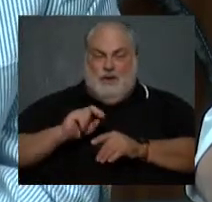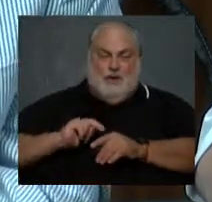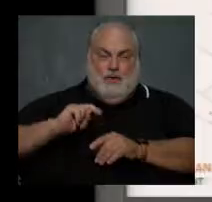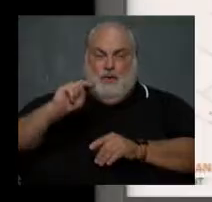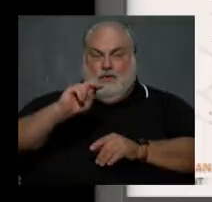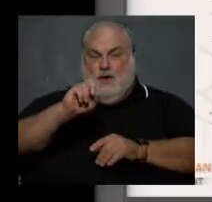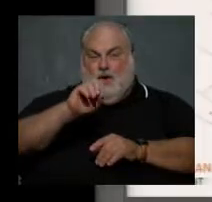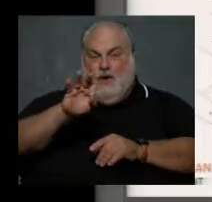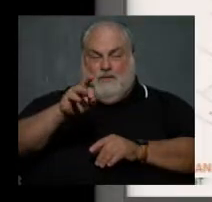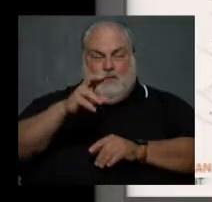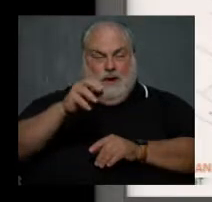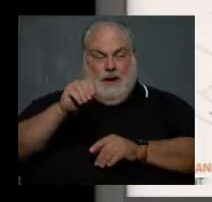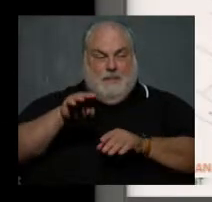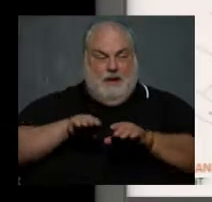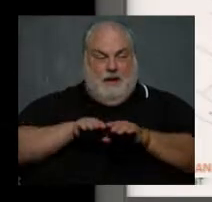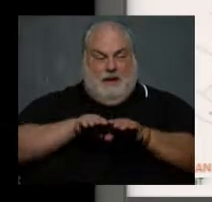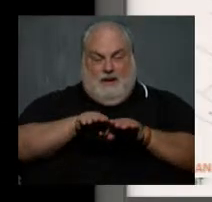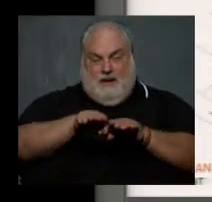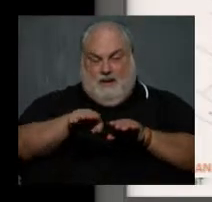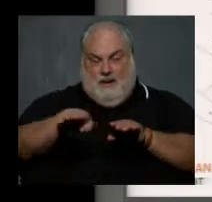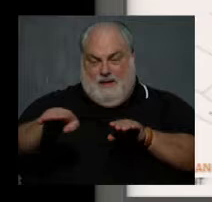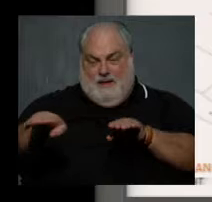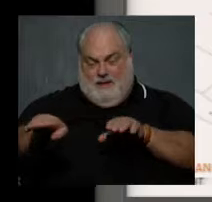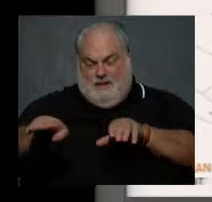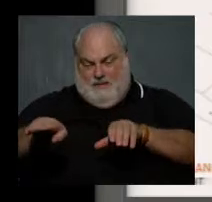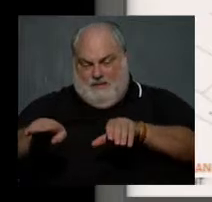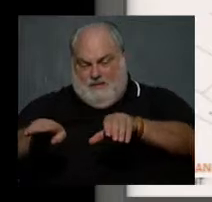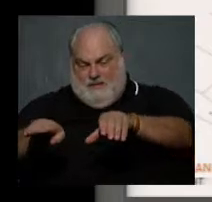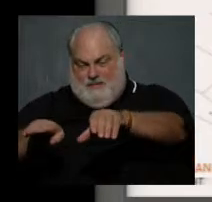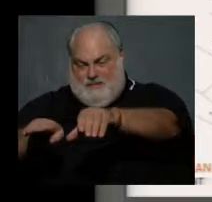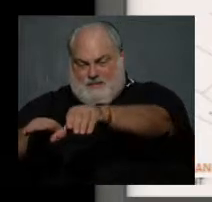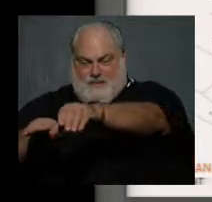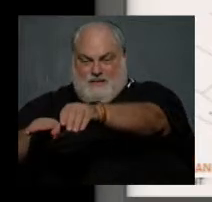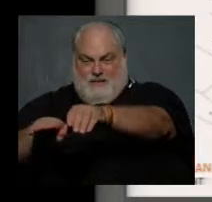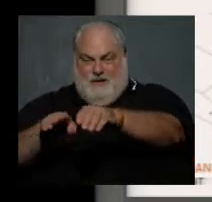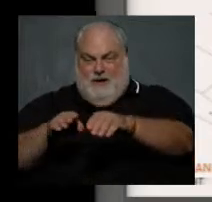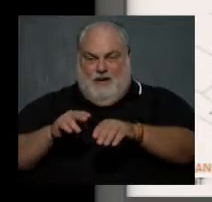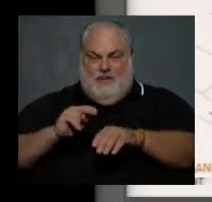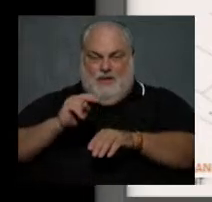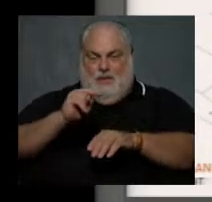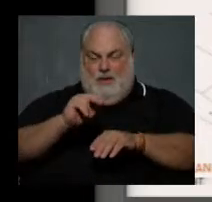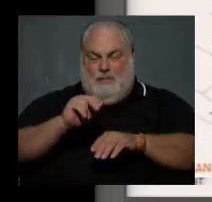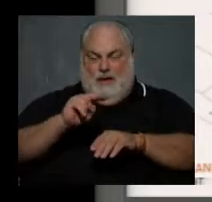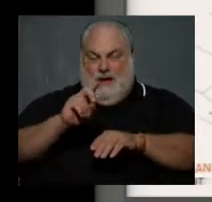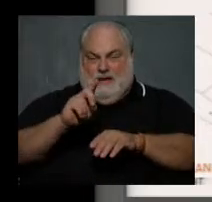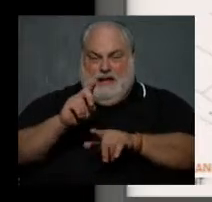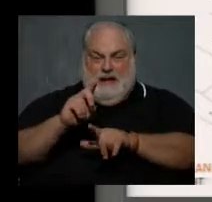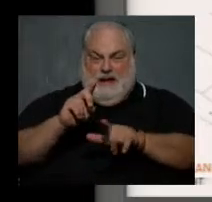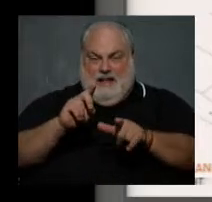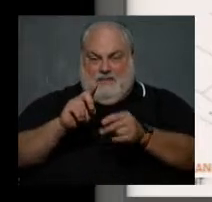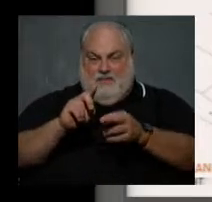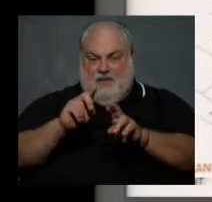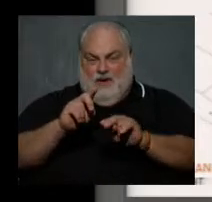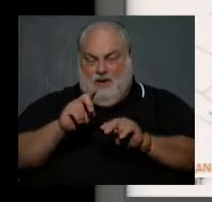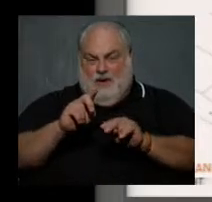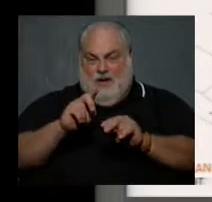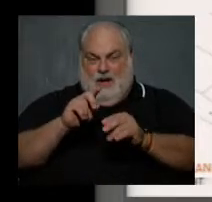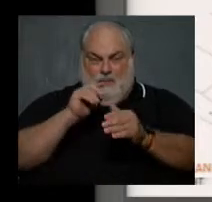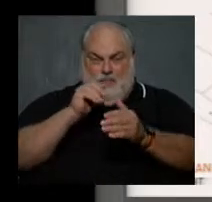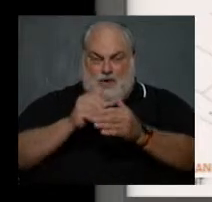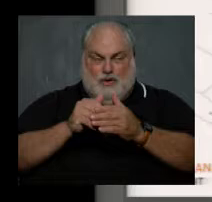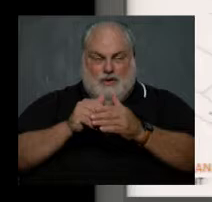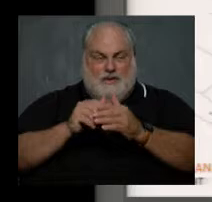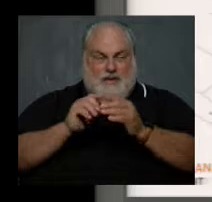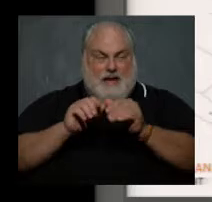northbound off-ramp to the District Avenue and along the right lane line of the northbound left turn lane approaching the